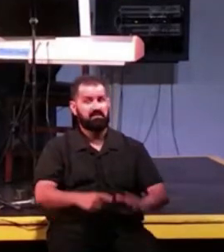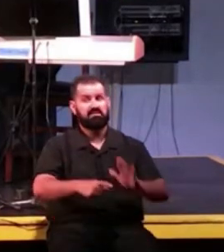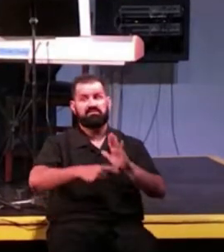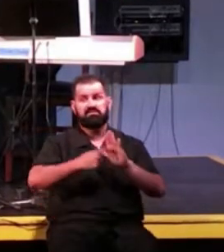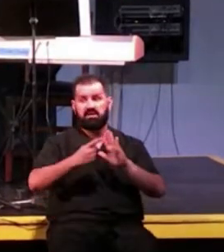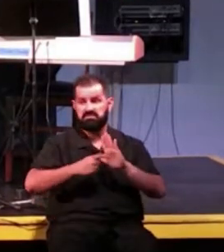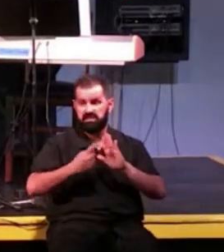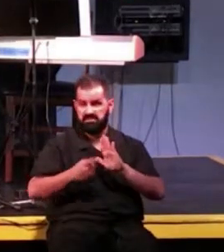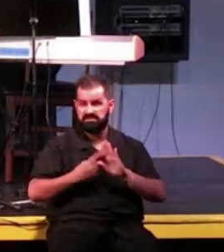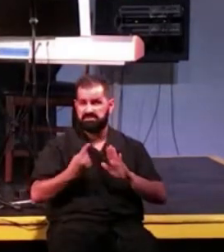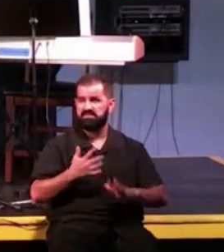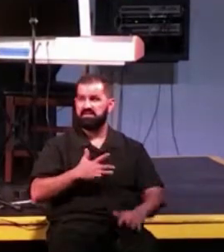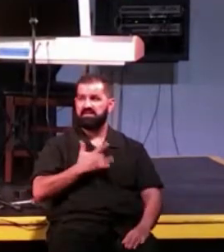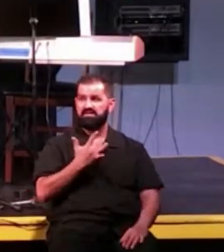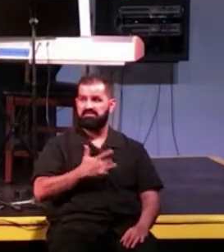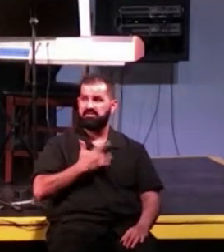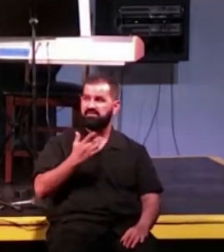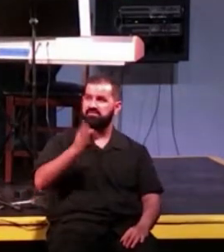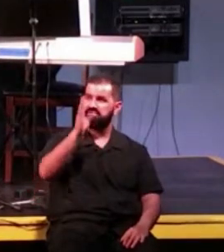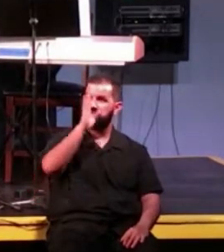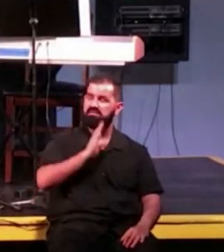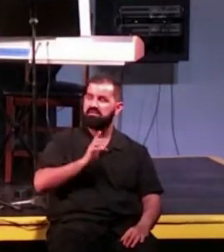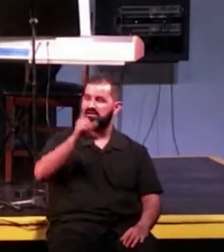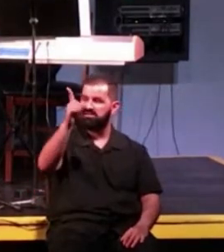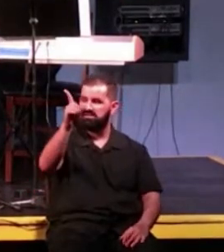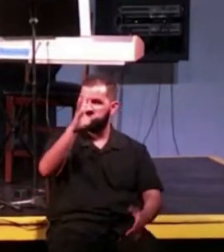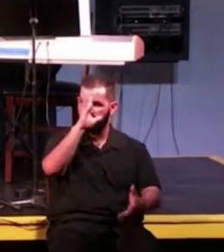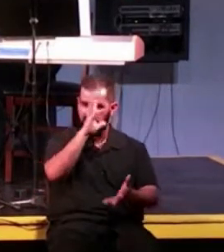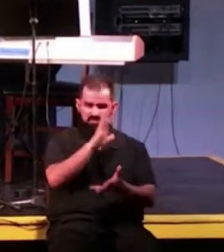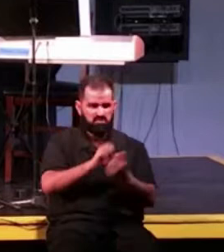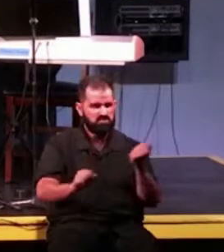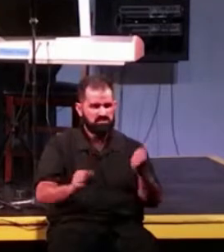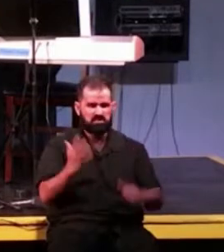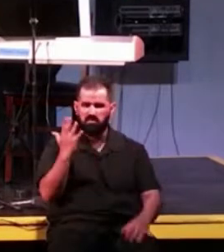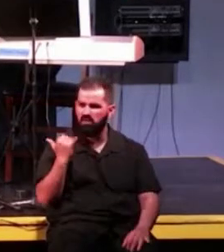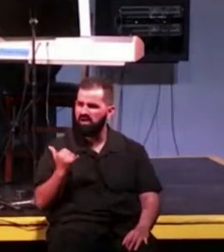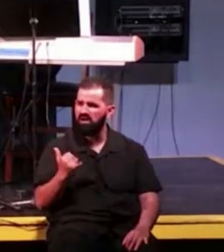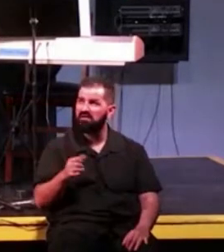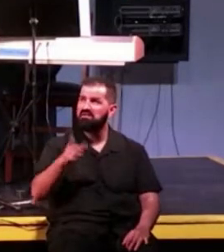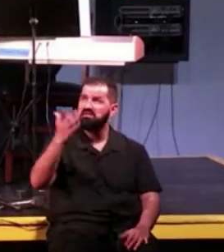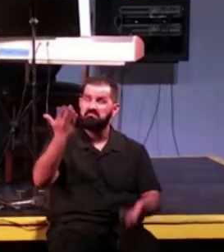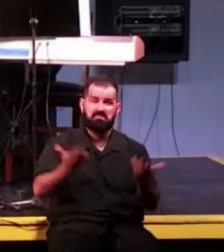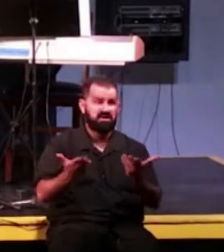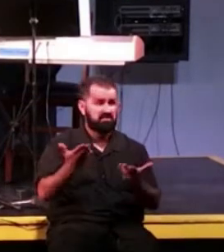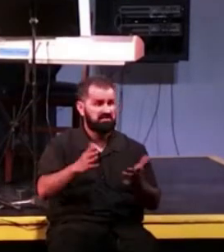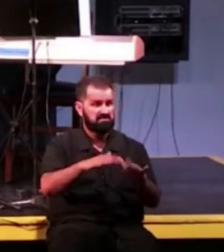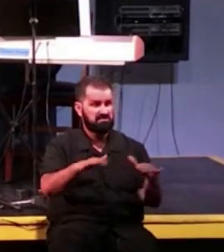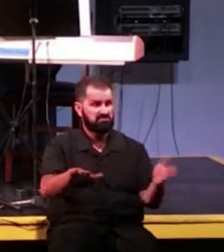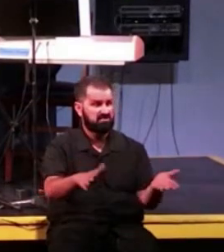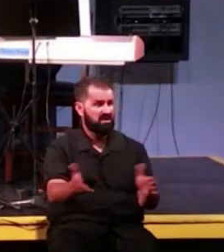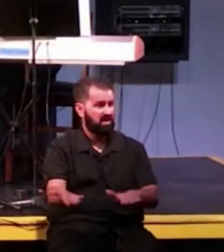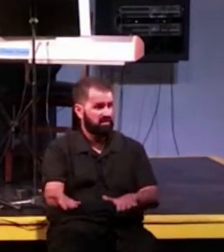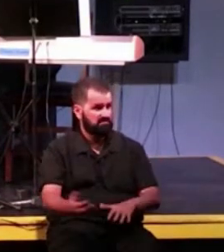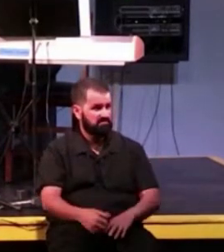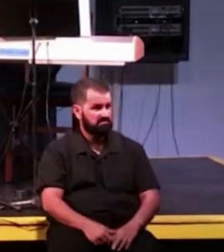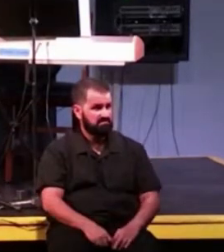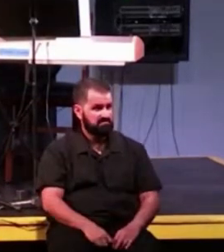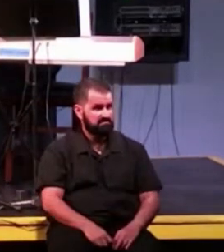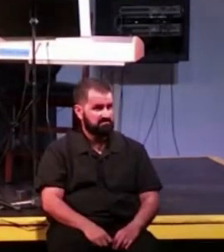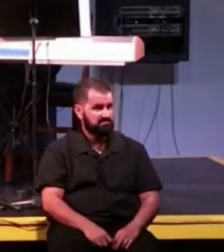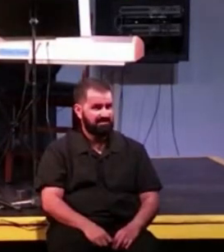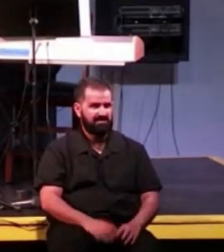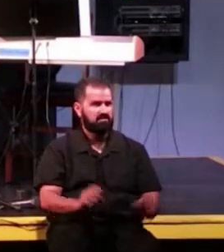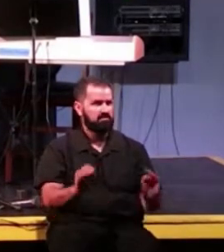Sometimes it feels like God is ruthless because God takes a child away from you. And